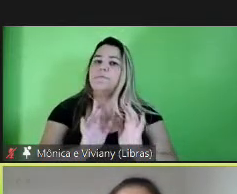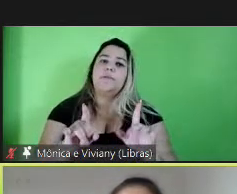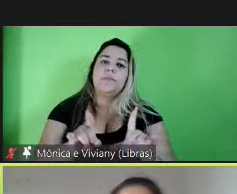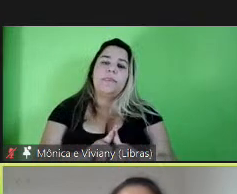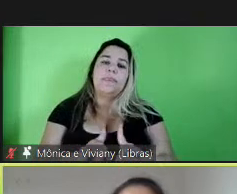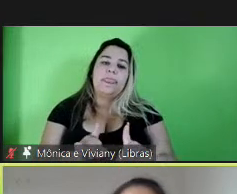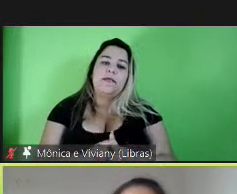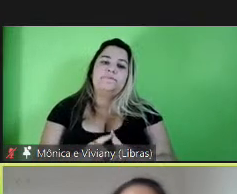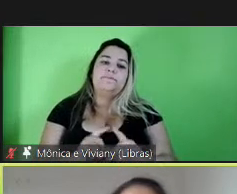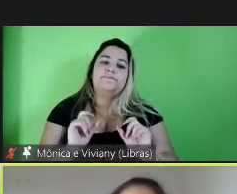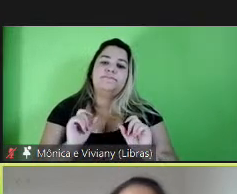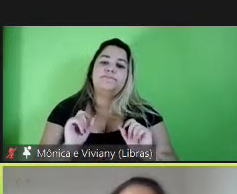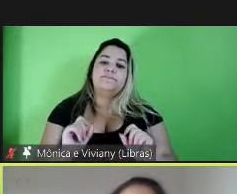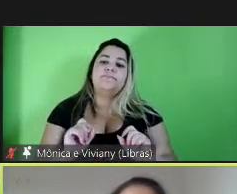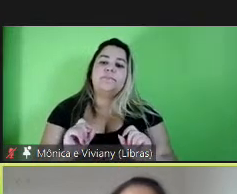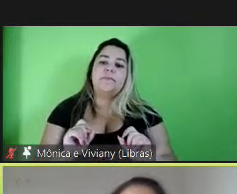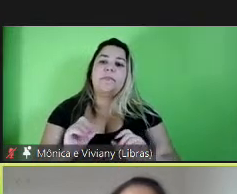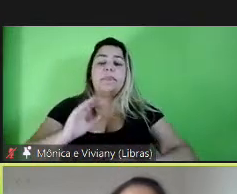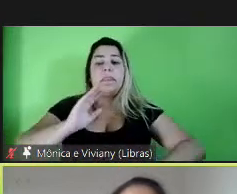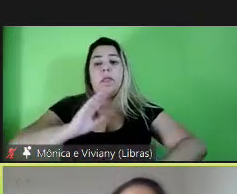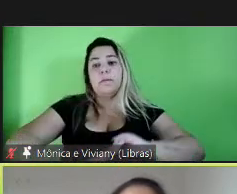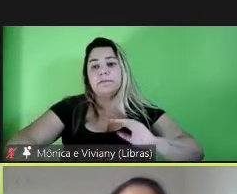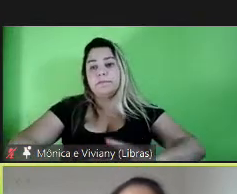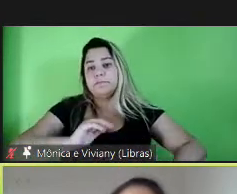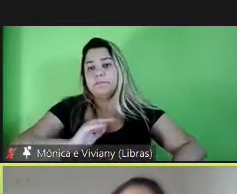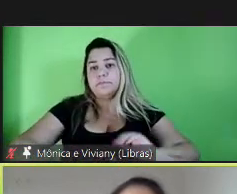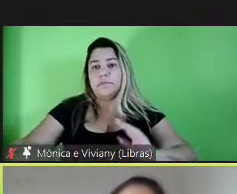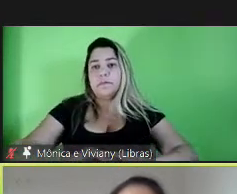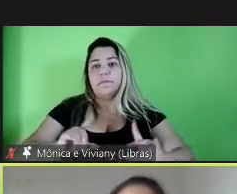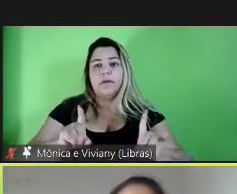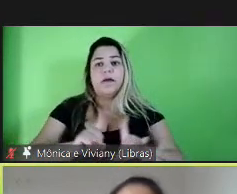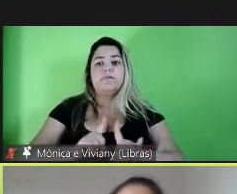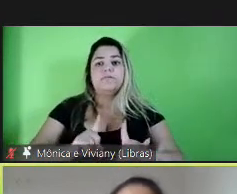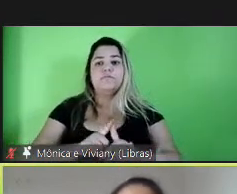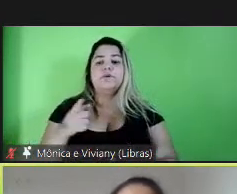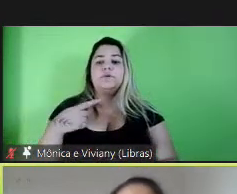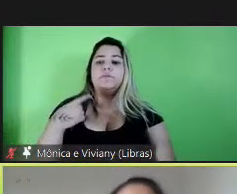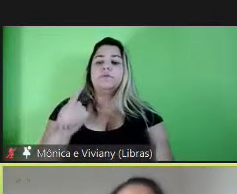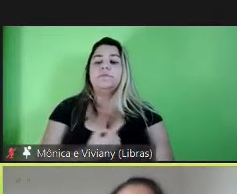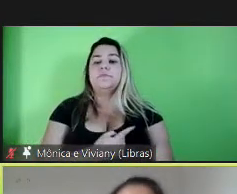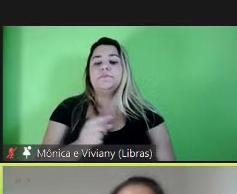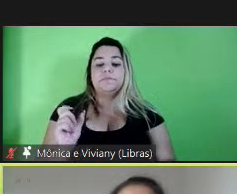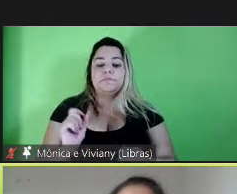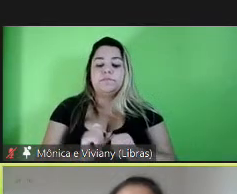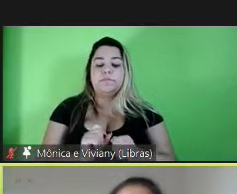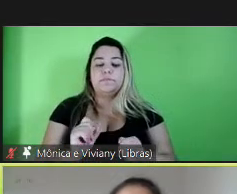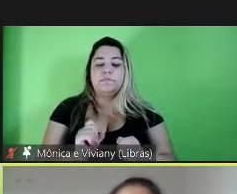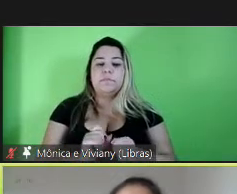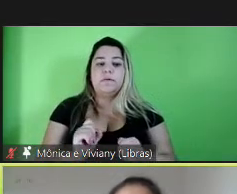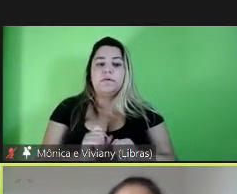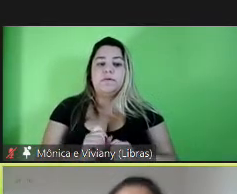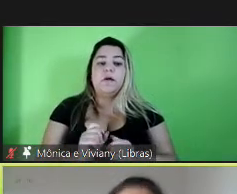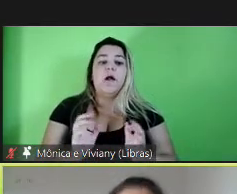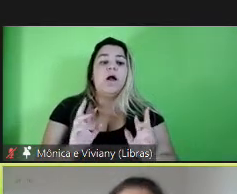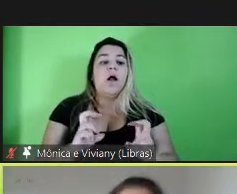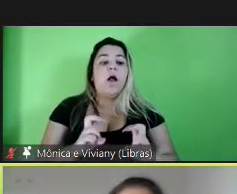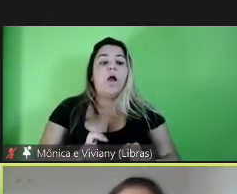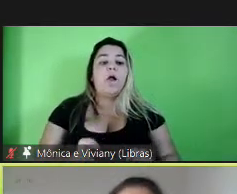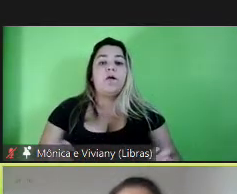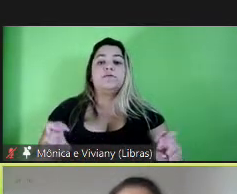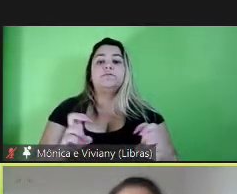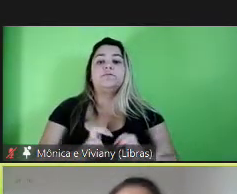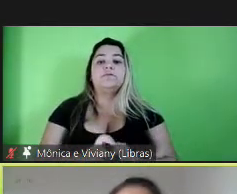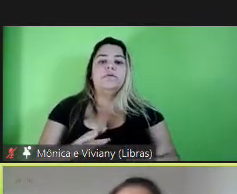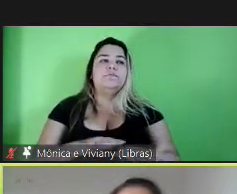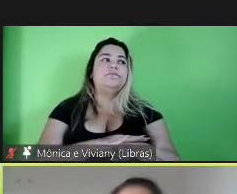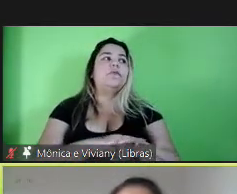groups where we can work together, so with integrative practices and complementary practices to perform the